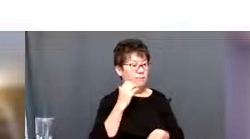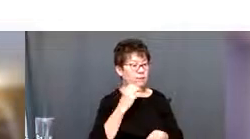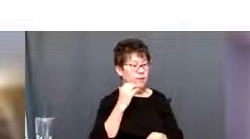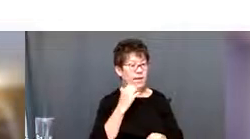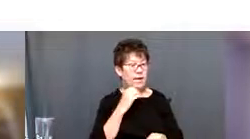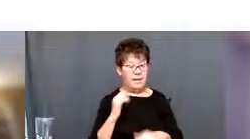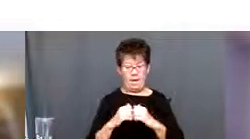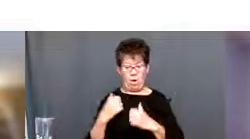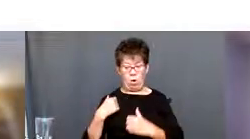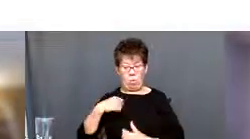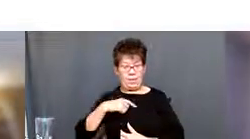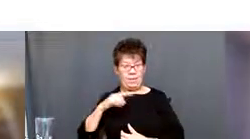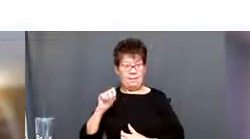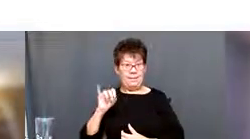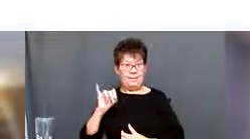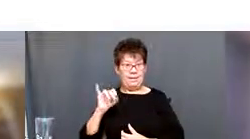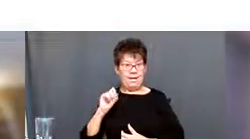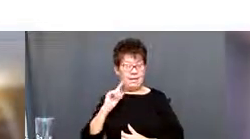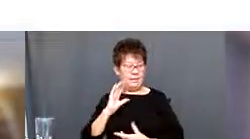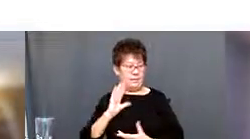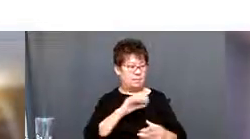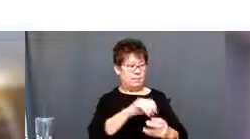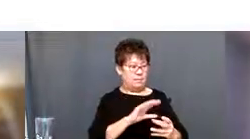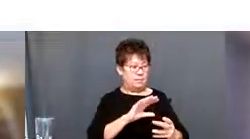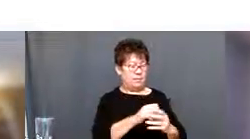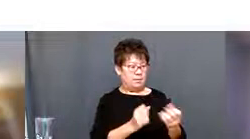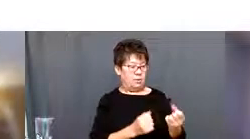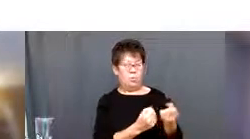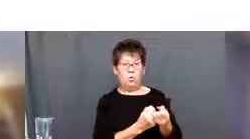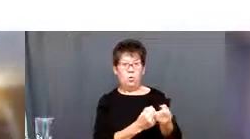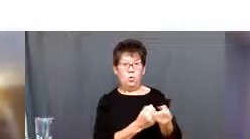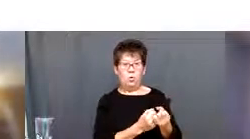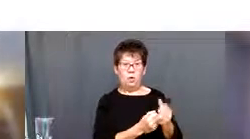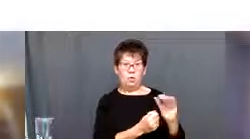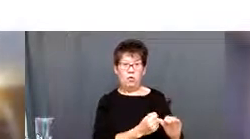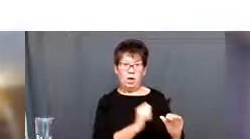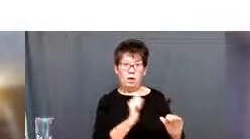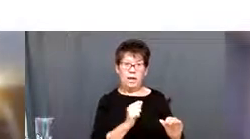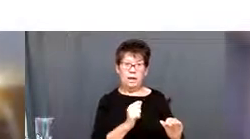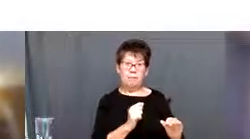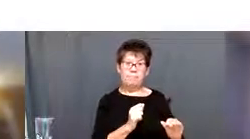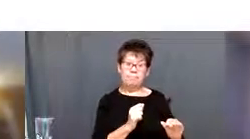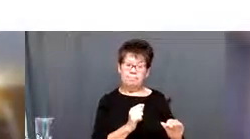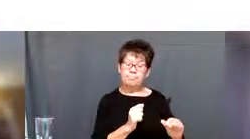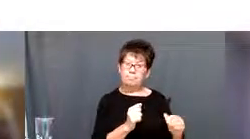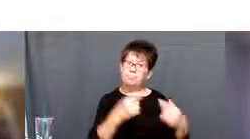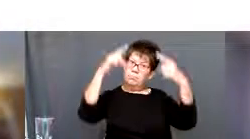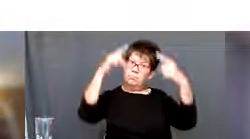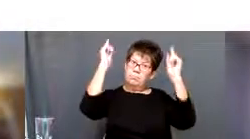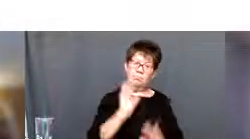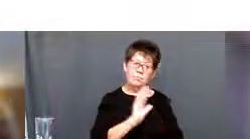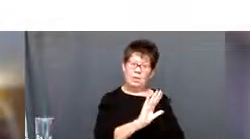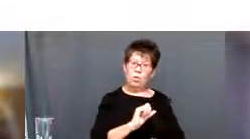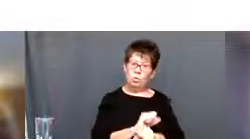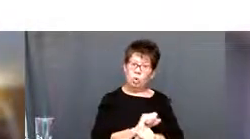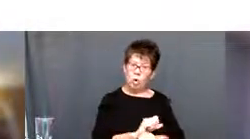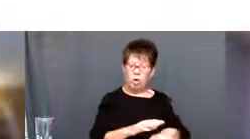we incorporating those services and supports so that they're able to be successful in those different types of activities that